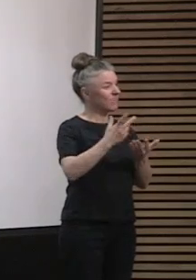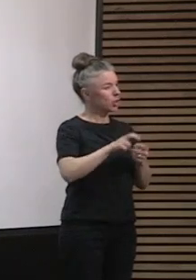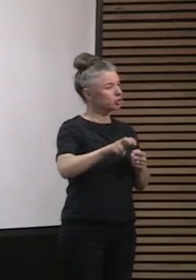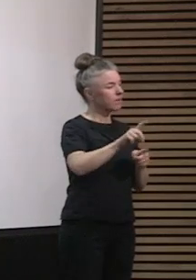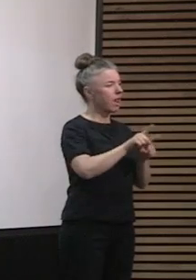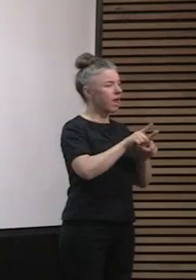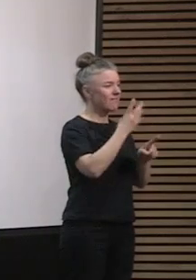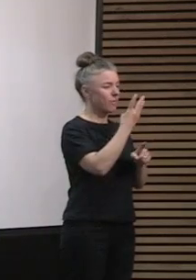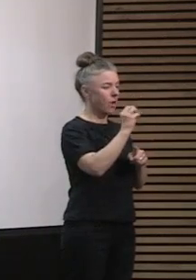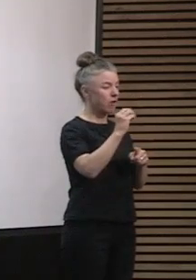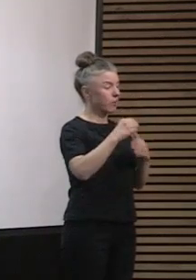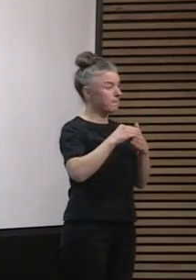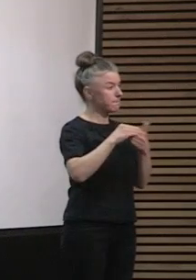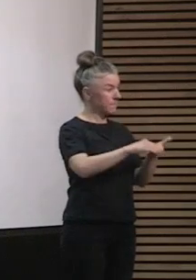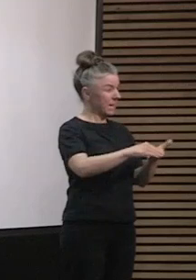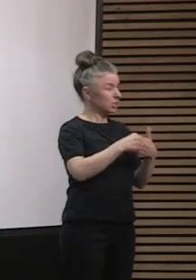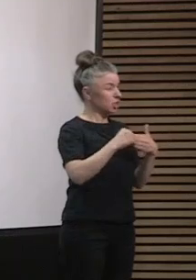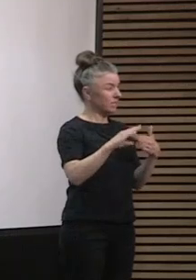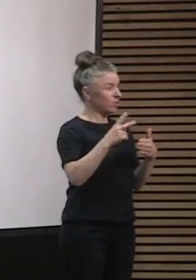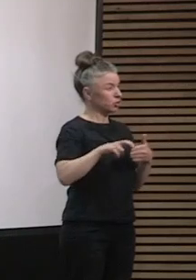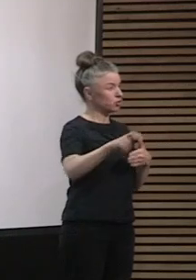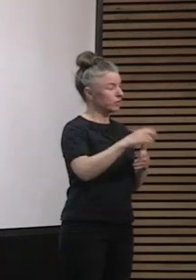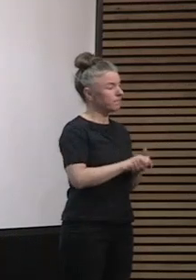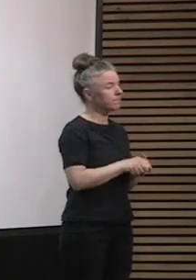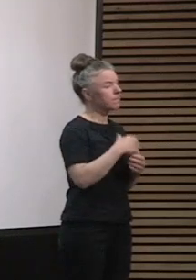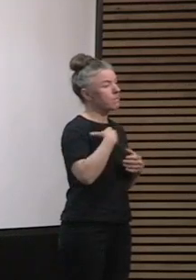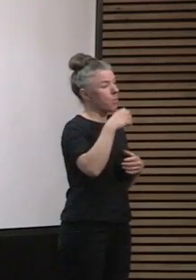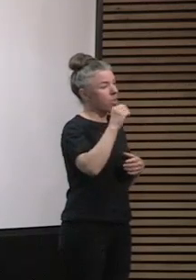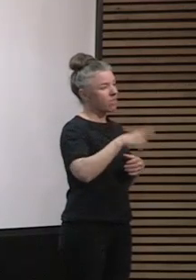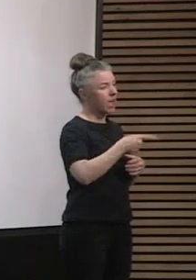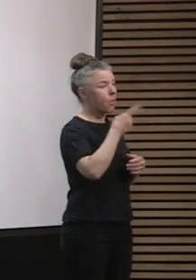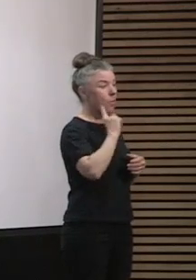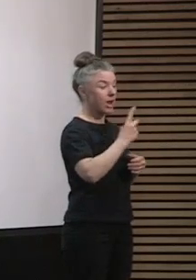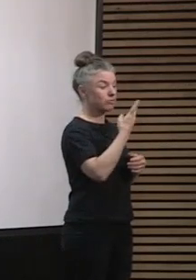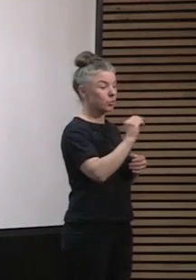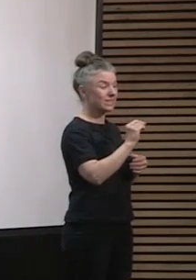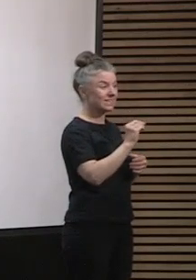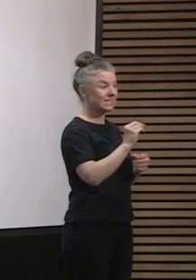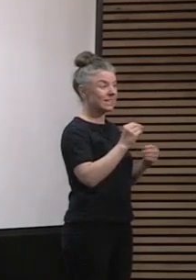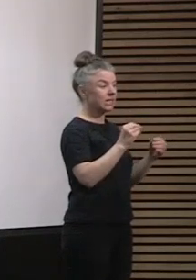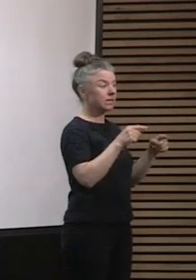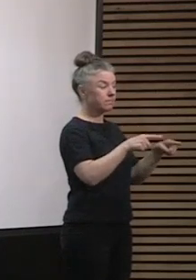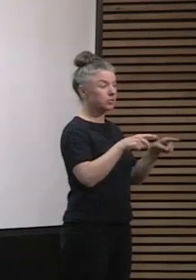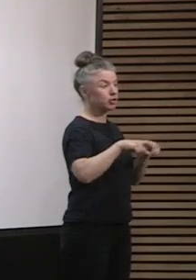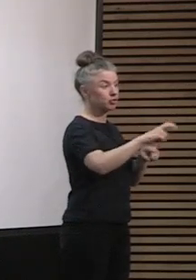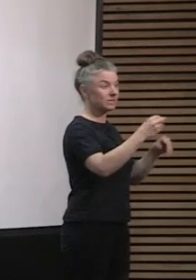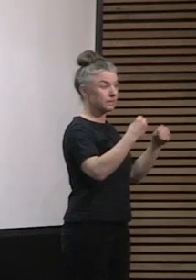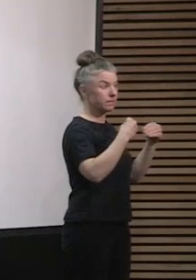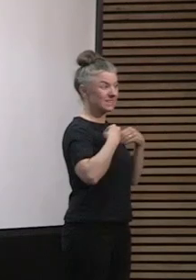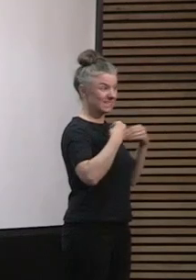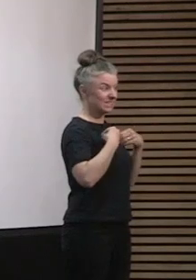$400 million there. More than 120 strategic tourism businesses have received the benefit of